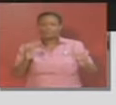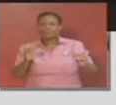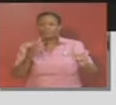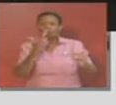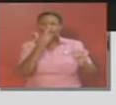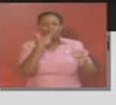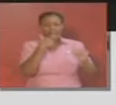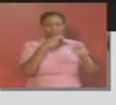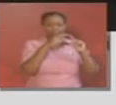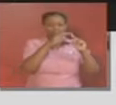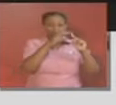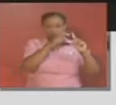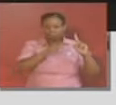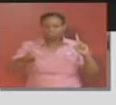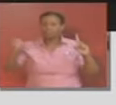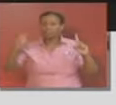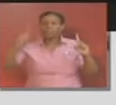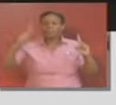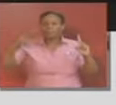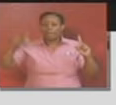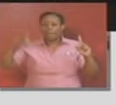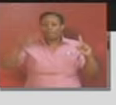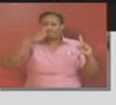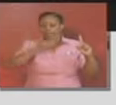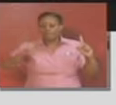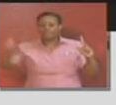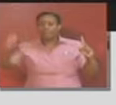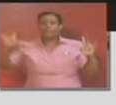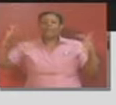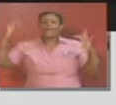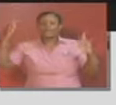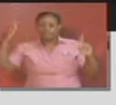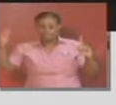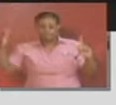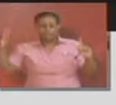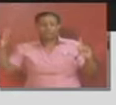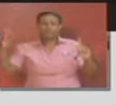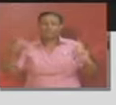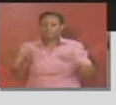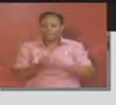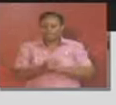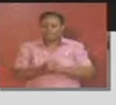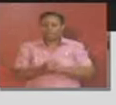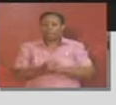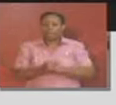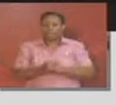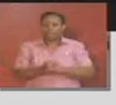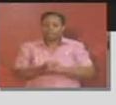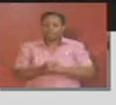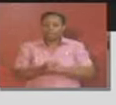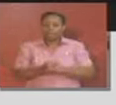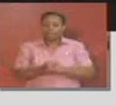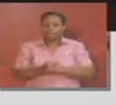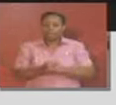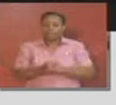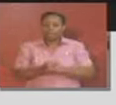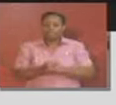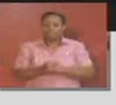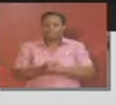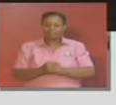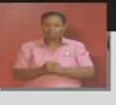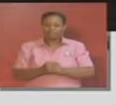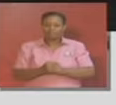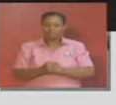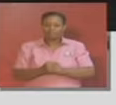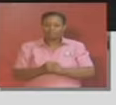confirmed primary contact and 1 confirmed secondary contact. And then the next index cases that we see 2 each. So we